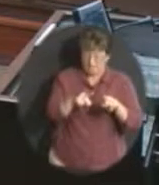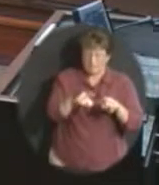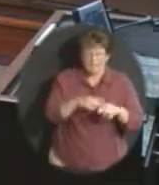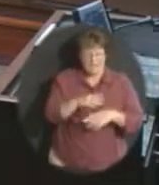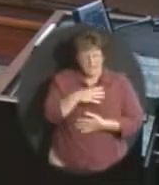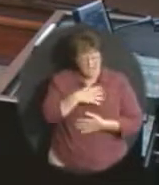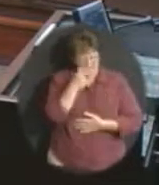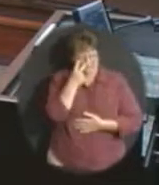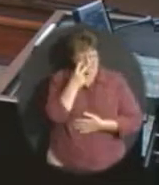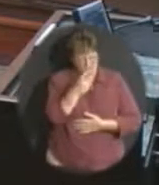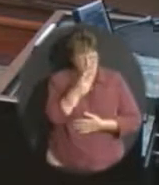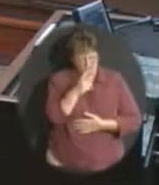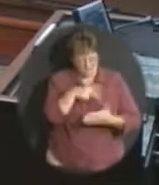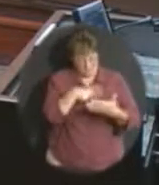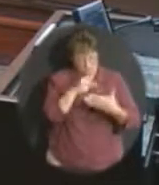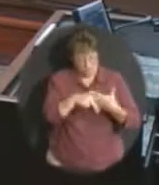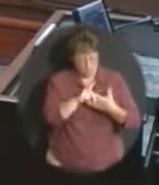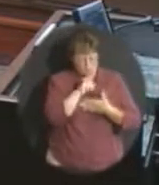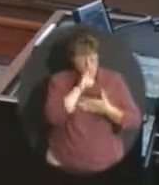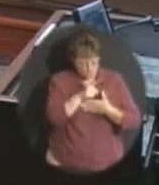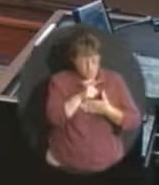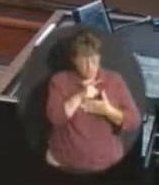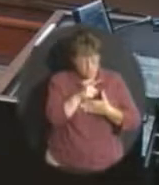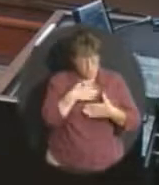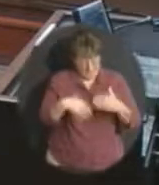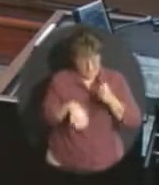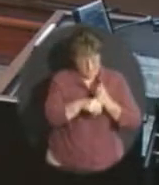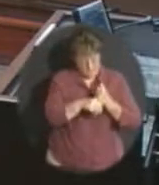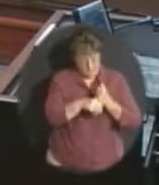billing in the newsletter. I appreciate that.